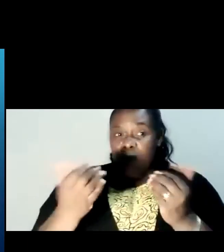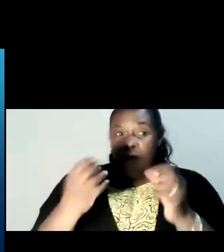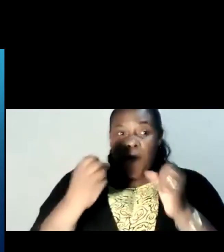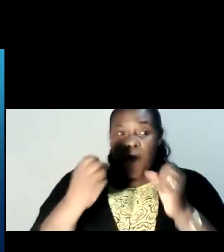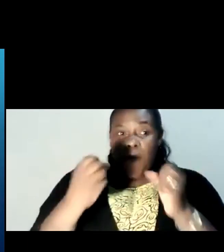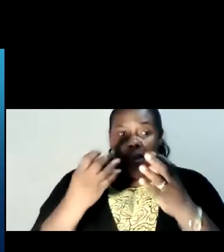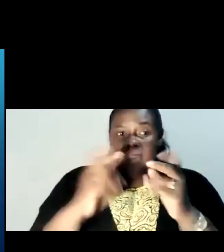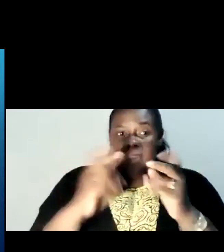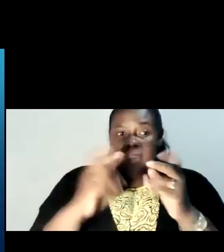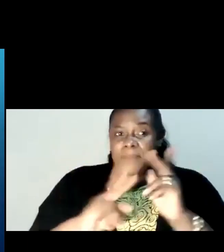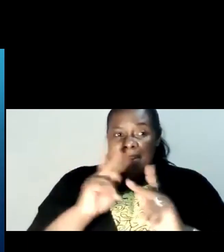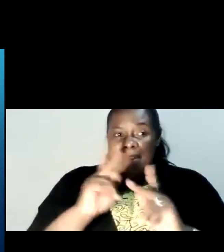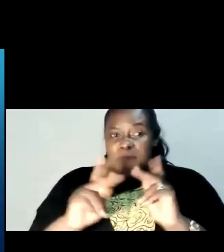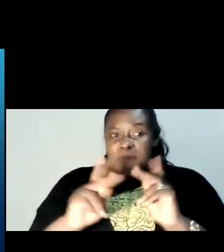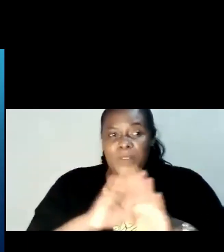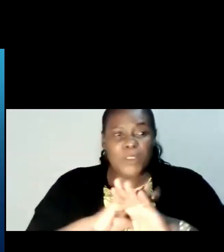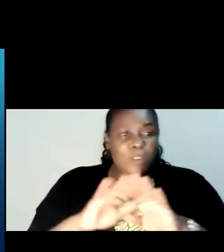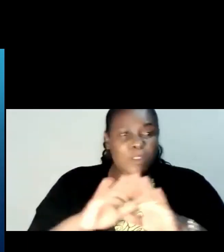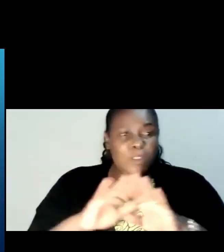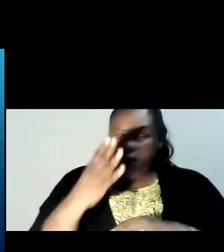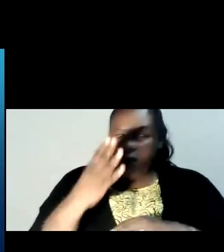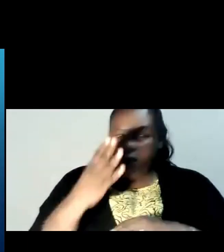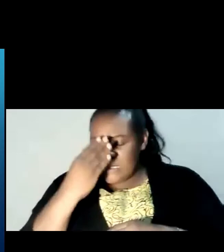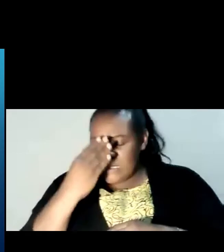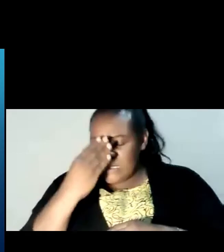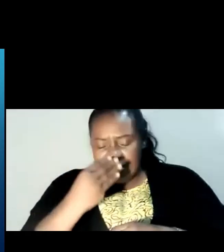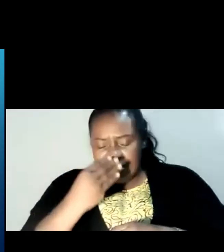is basically the habits